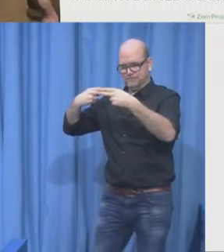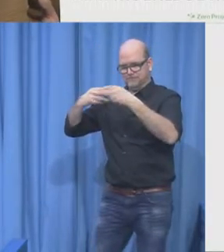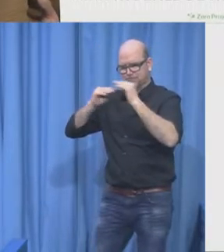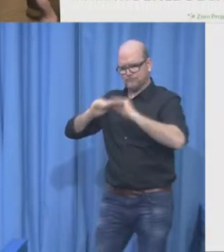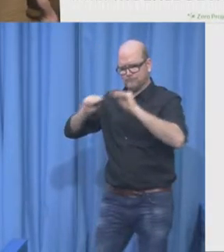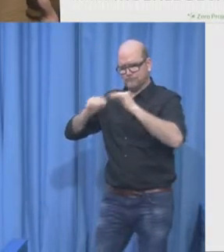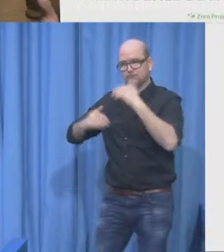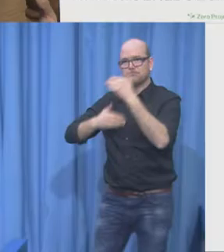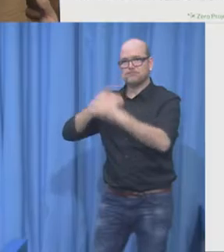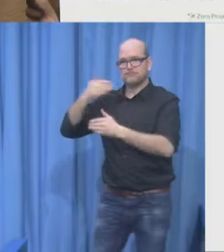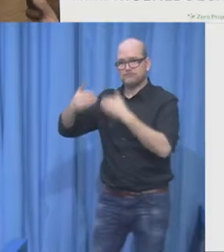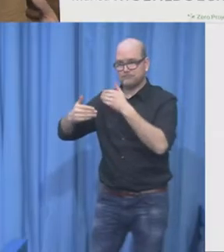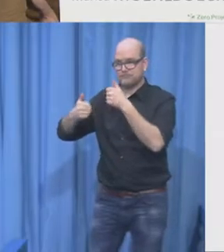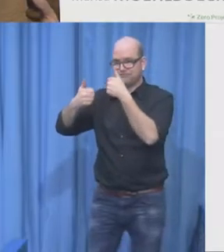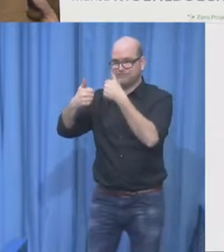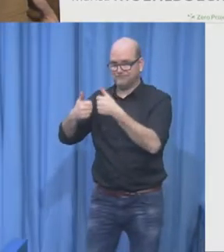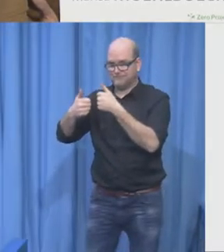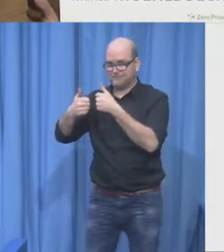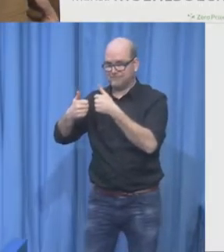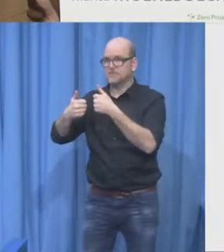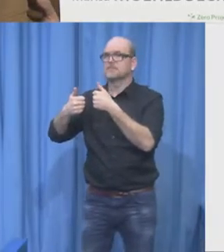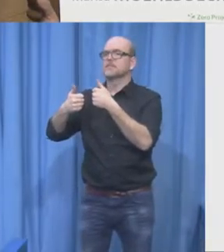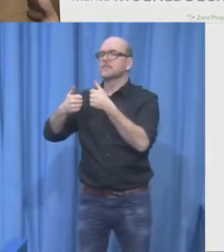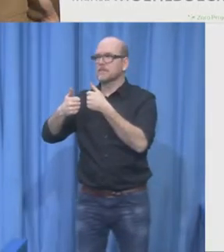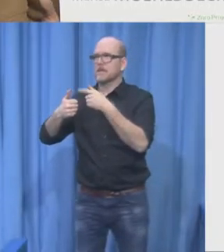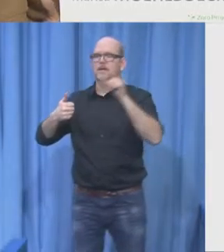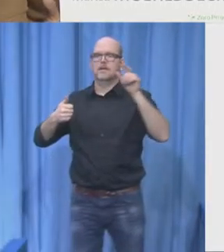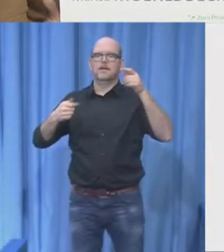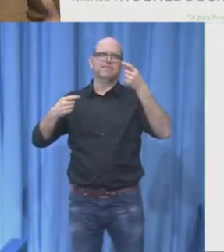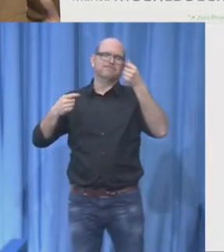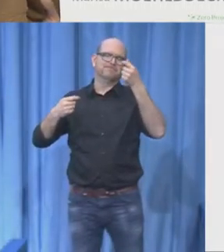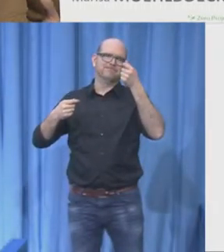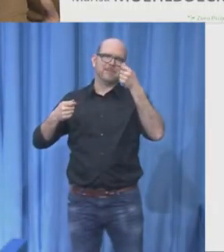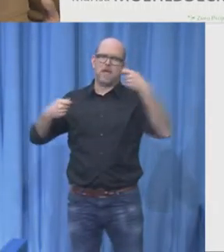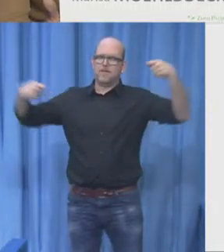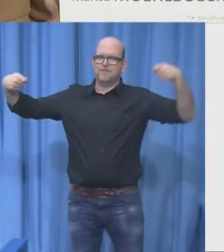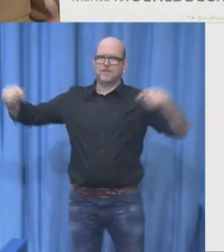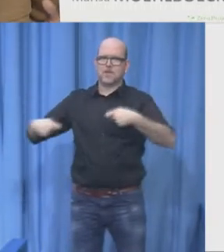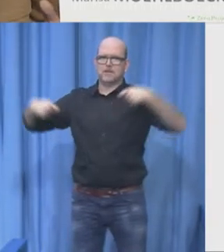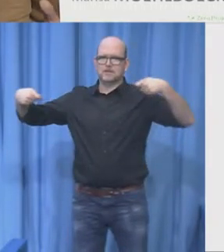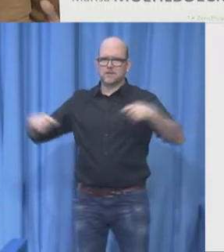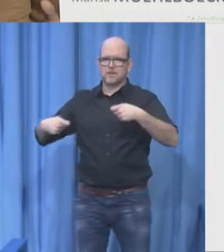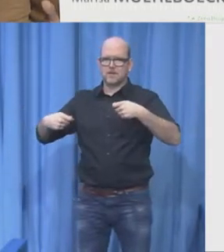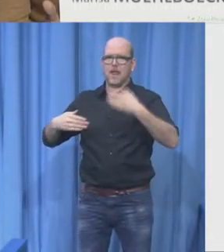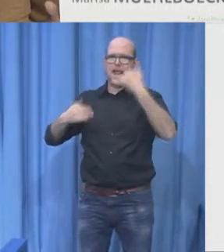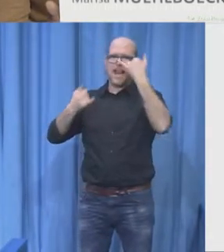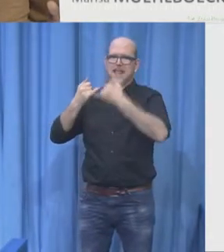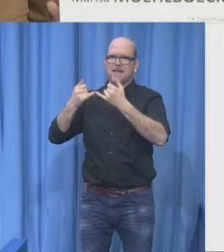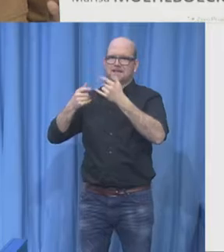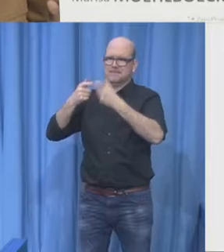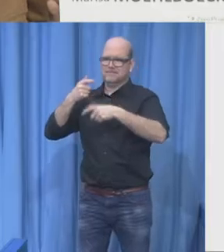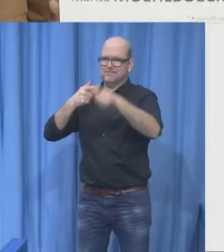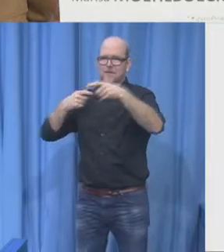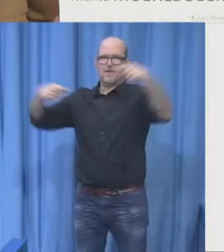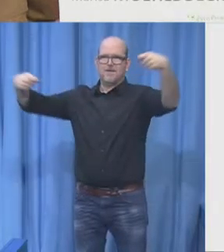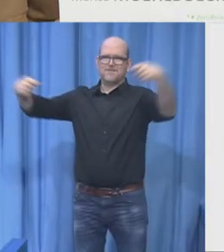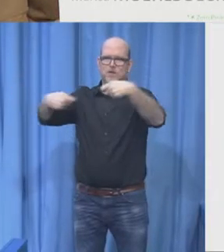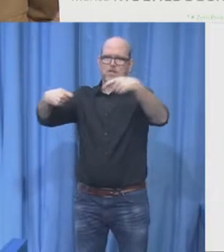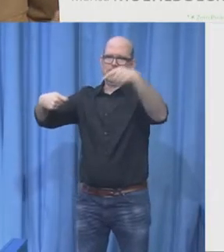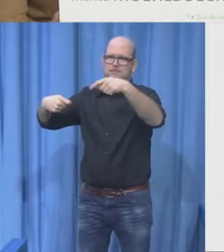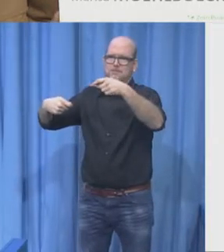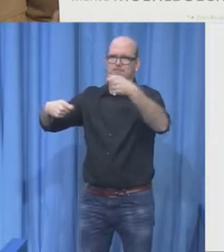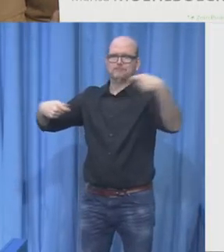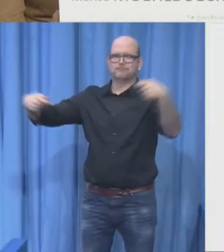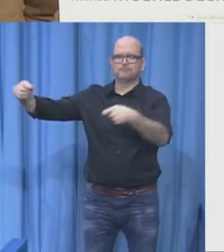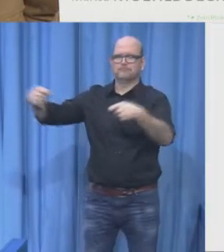how we were able to finance the activities we've done so far and how we consider to do so in the future.